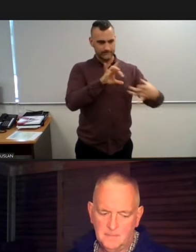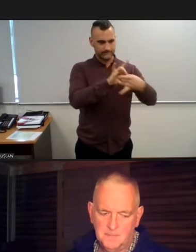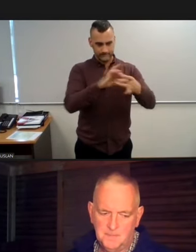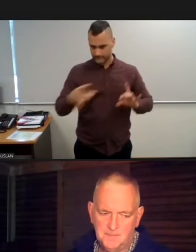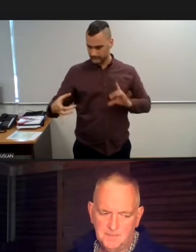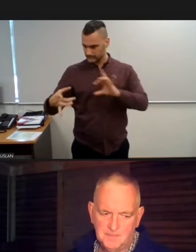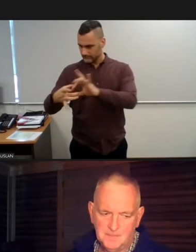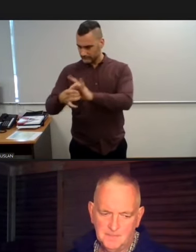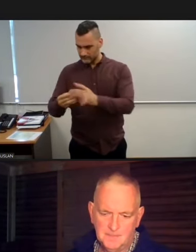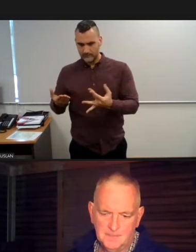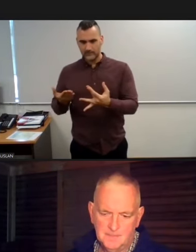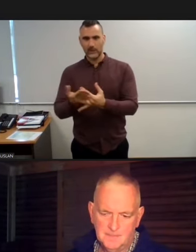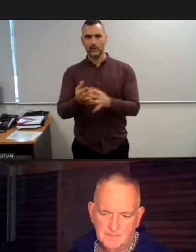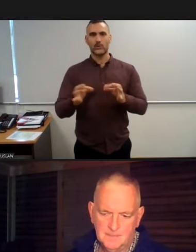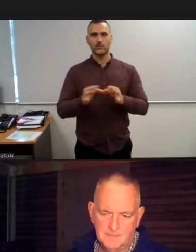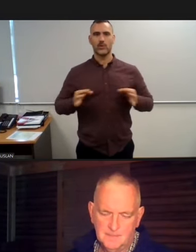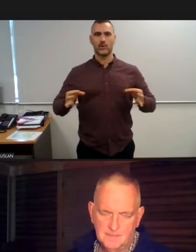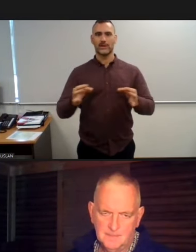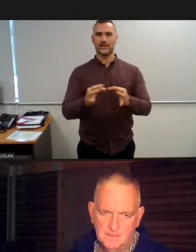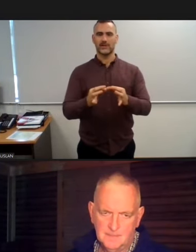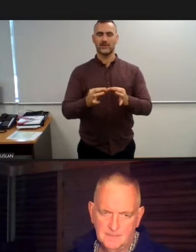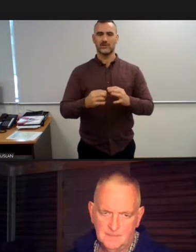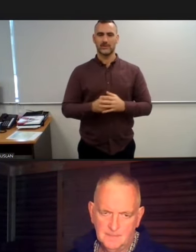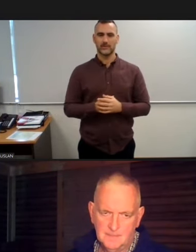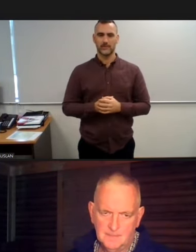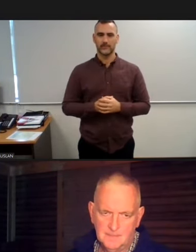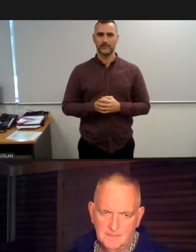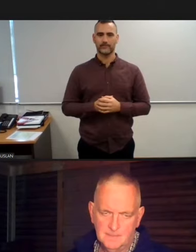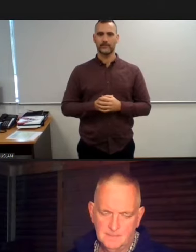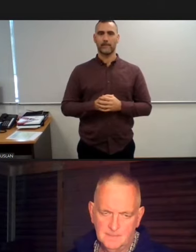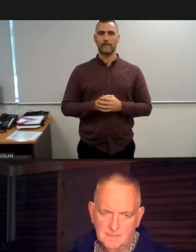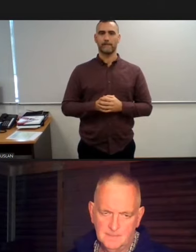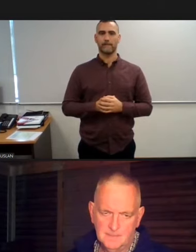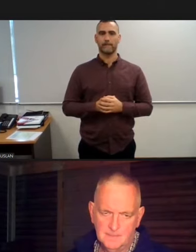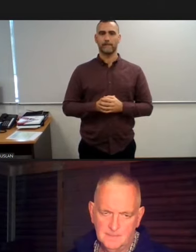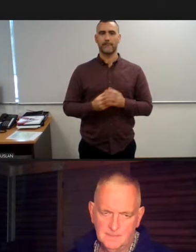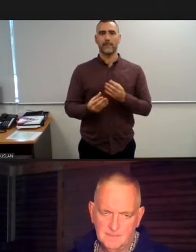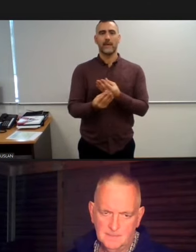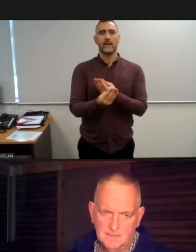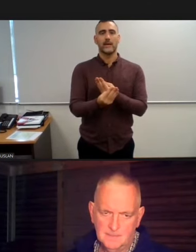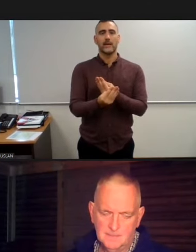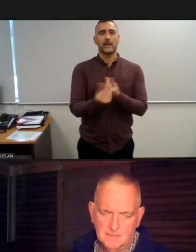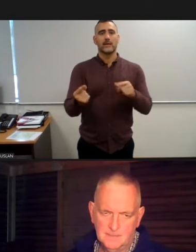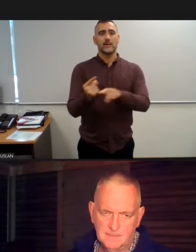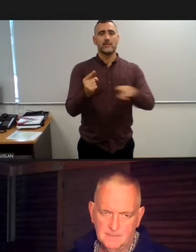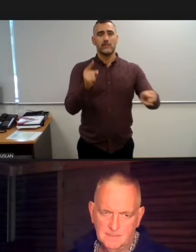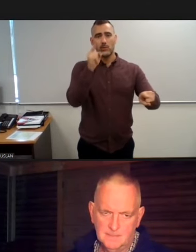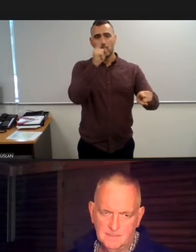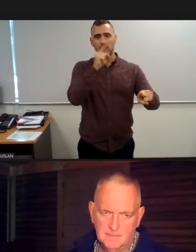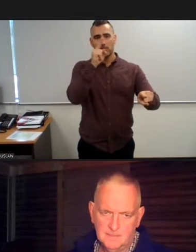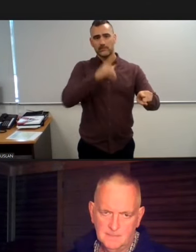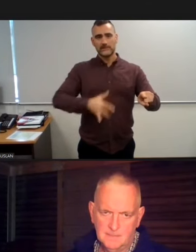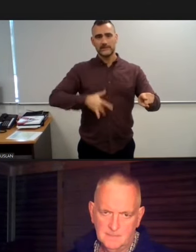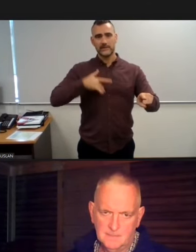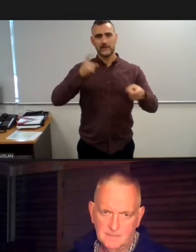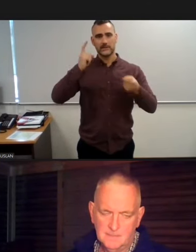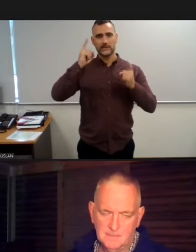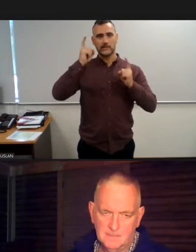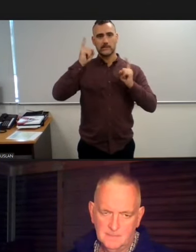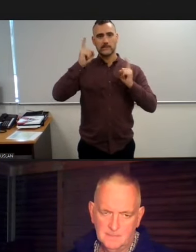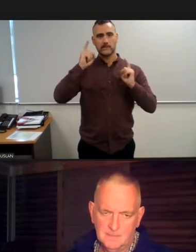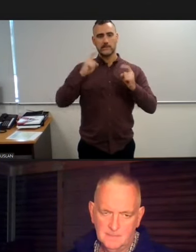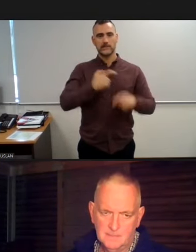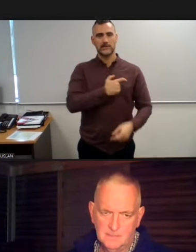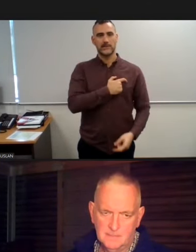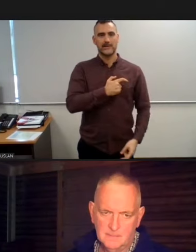across that response. I know some of you will be concerned and anxious about, we all are, right,